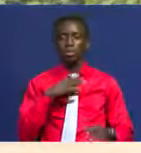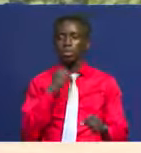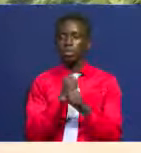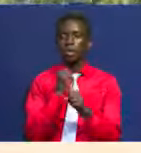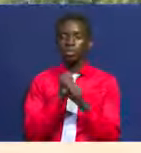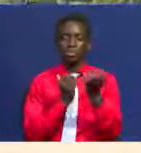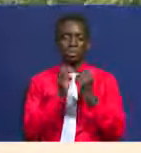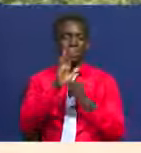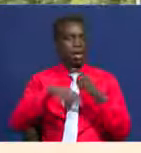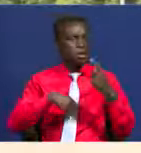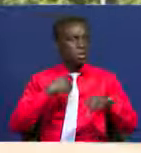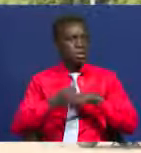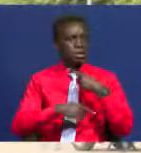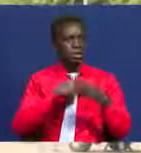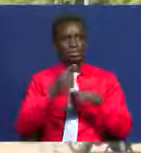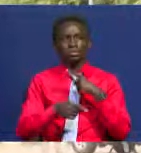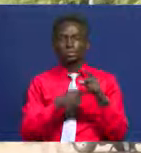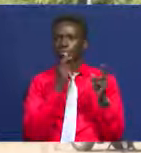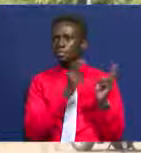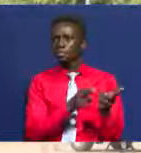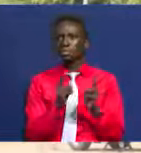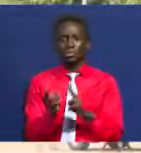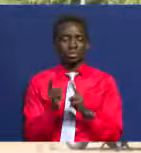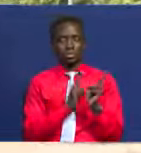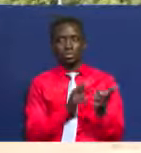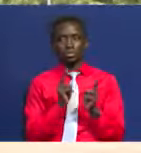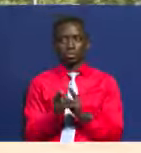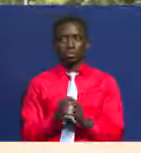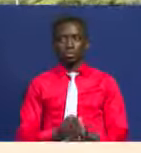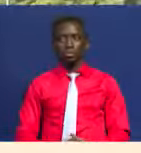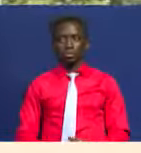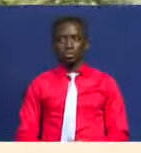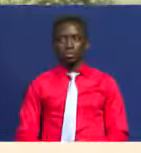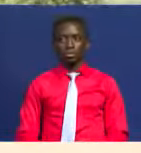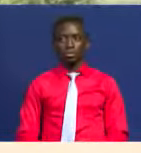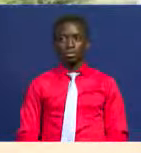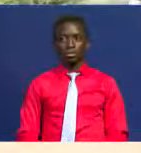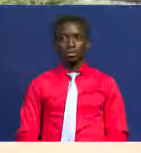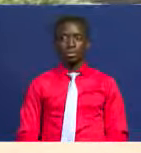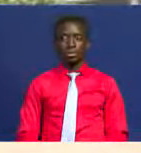business, as it were, at this point, at this time.